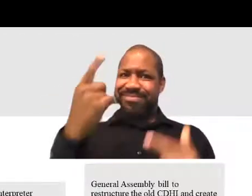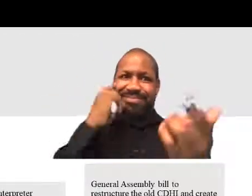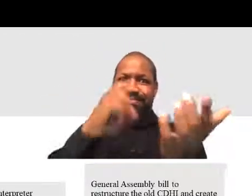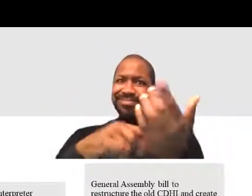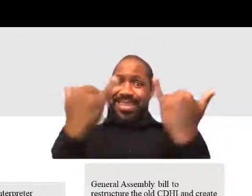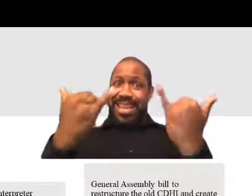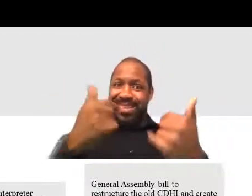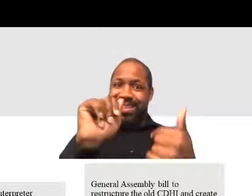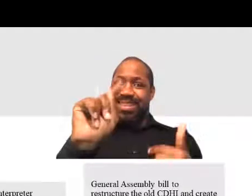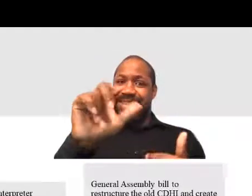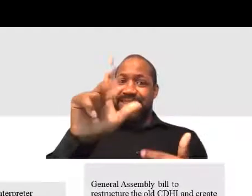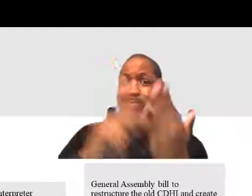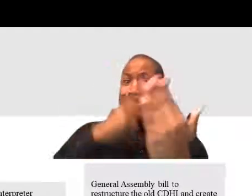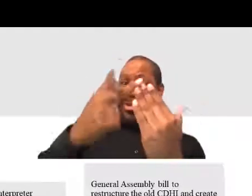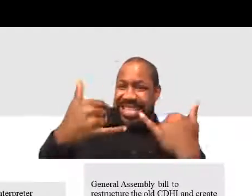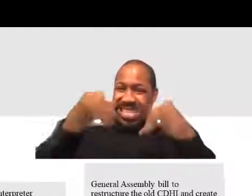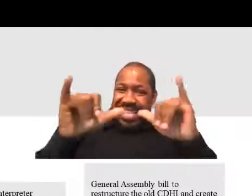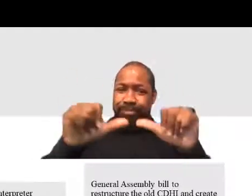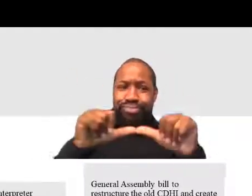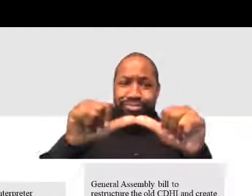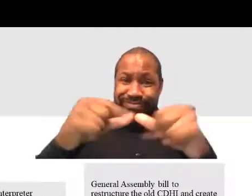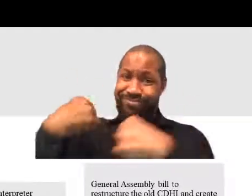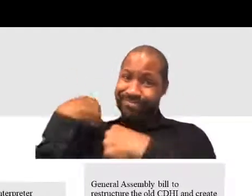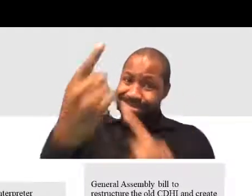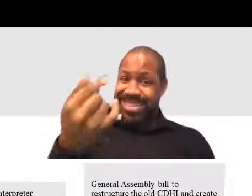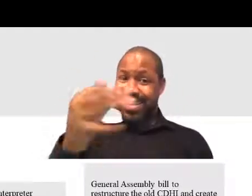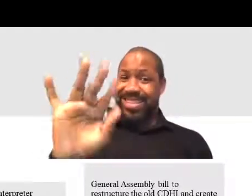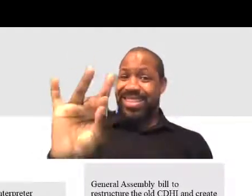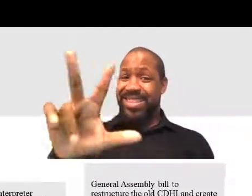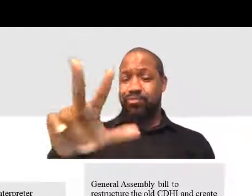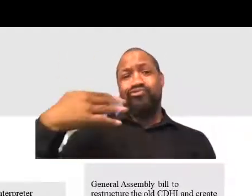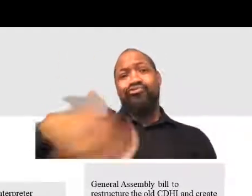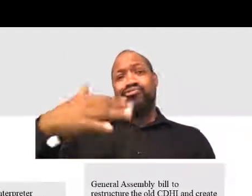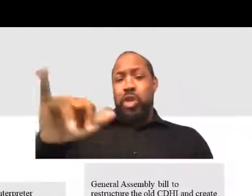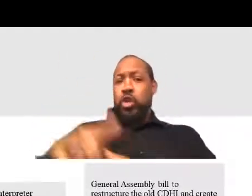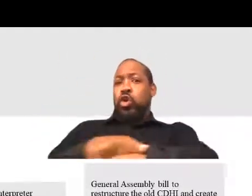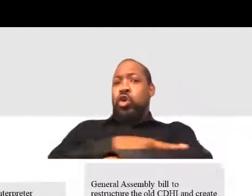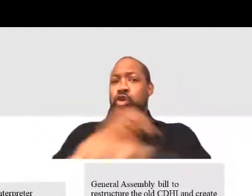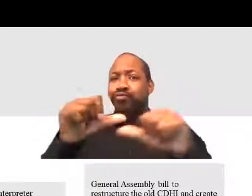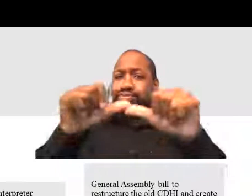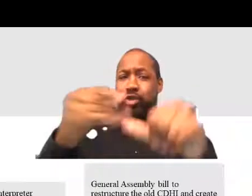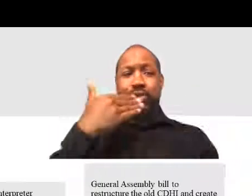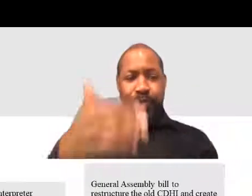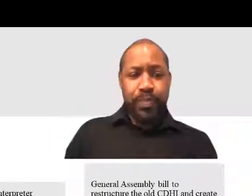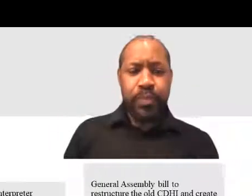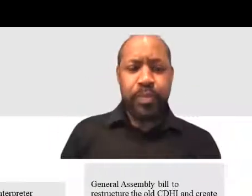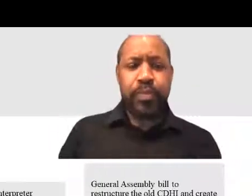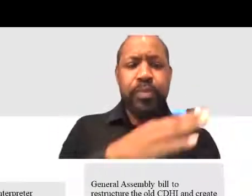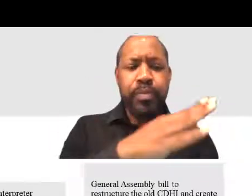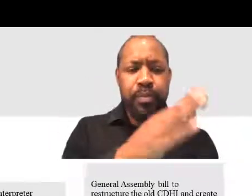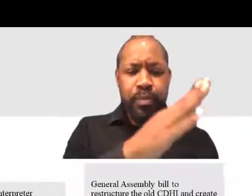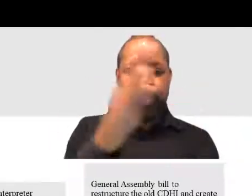And it's now the Adaptive Telephone Equipment Loan Program, ATEL. And that's still happening. That one is still going